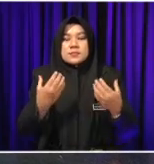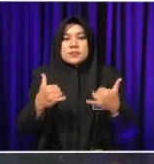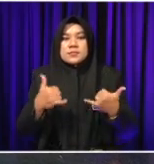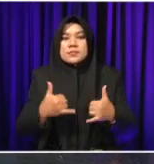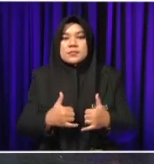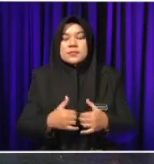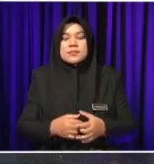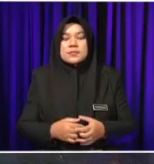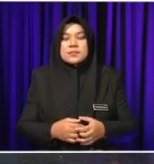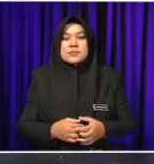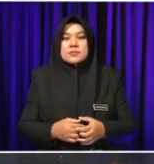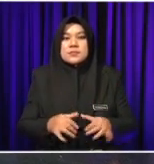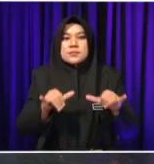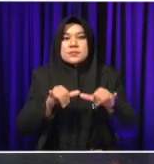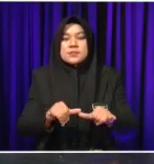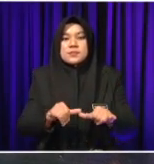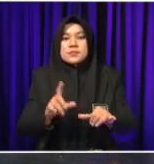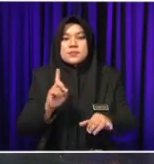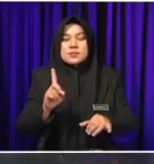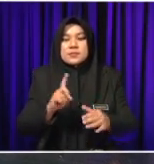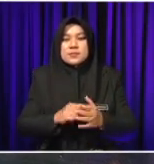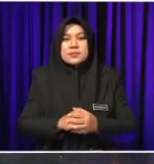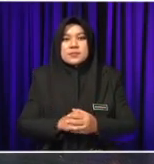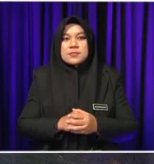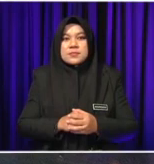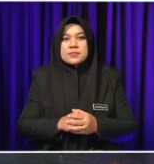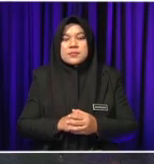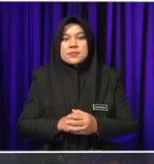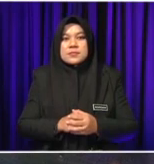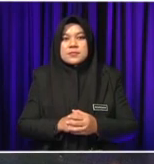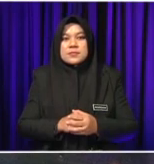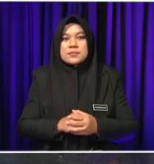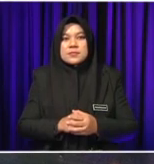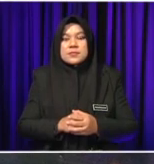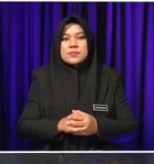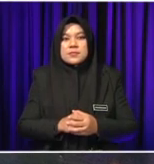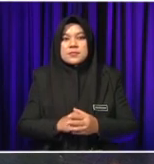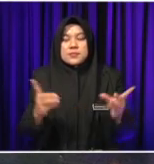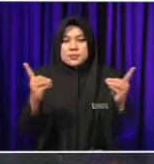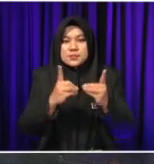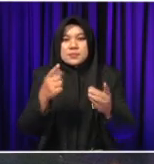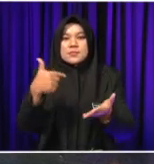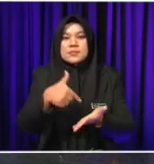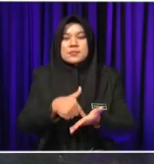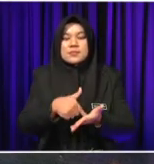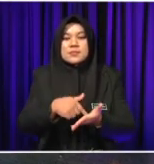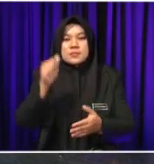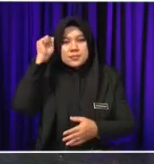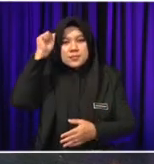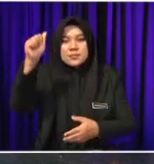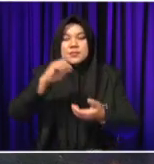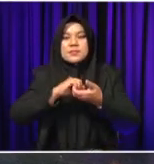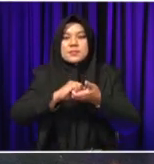ending. So stay tuned. Don't go anywhere yet. We'll be right back with this game. And until then, we'll meet again someday. Assalamualaikum and